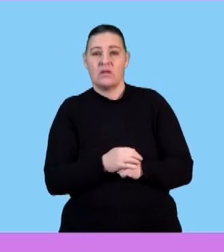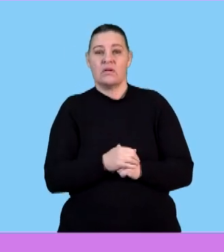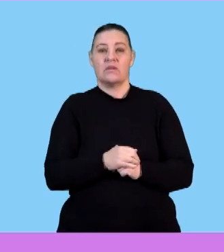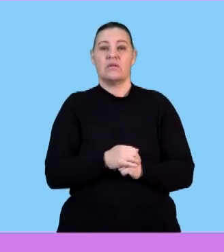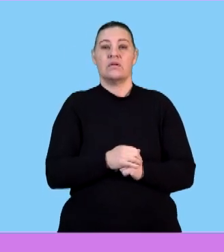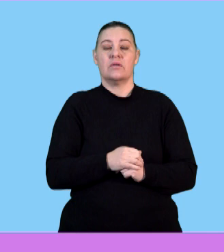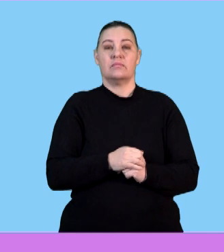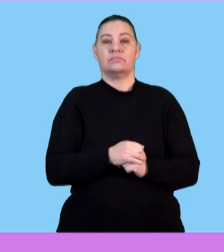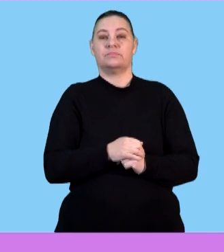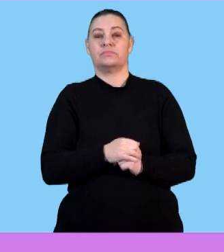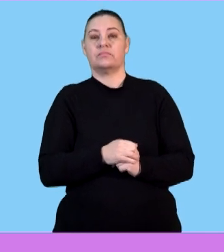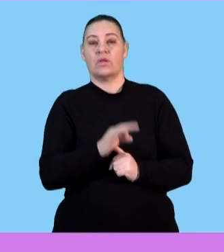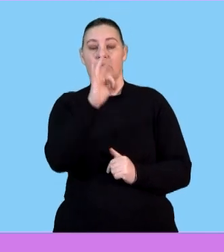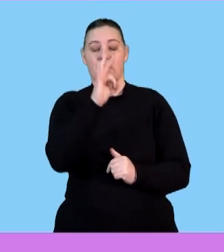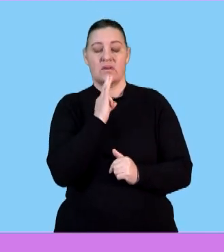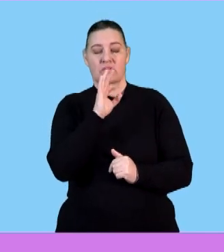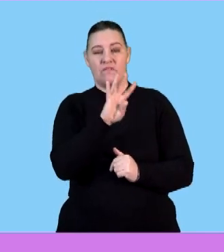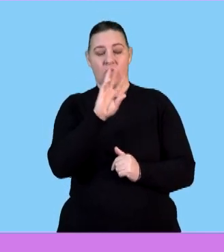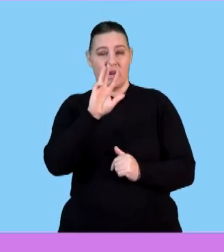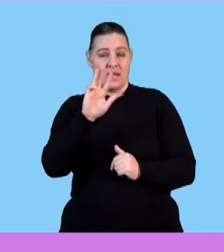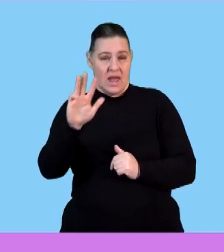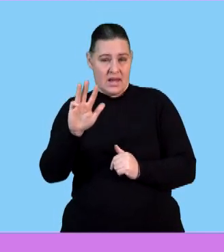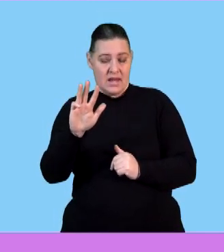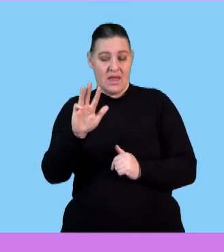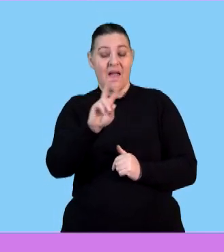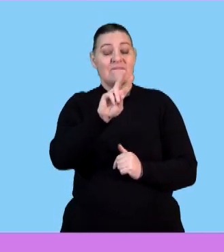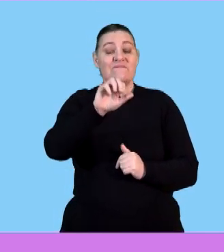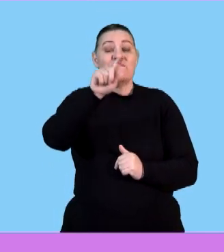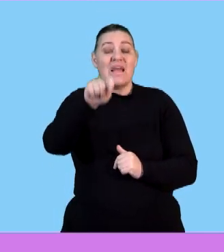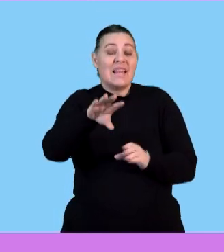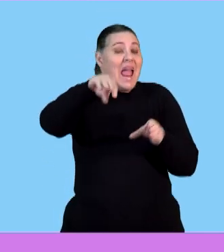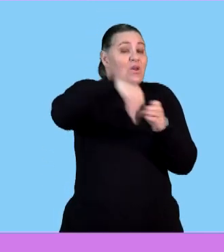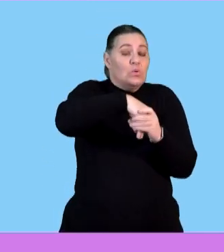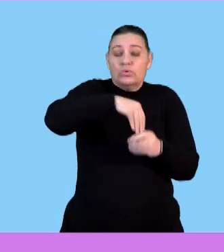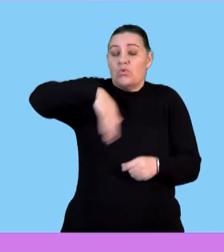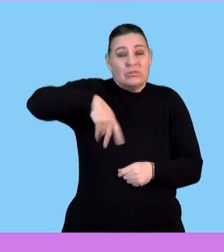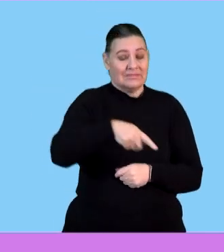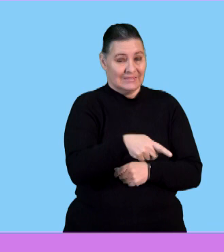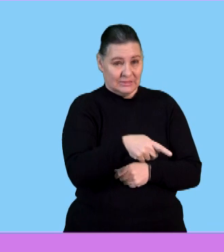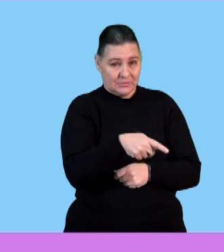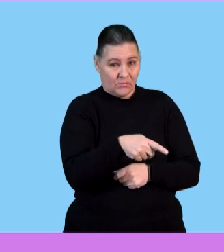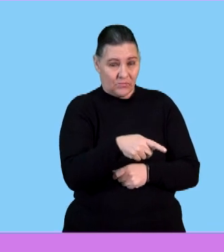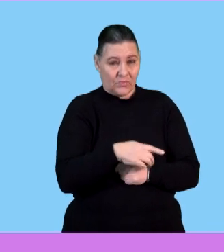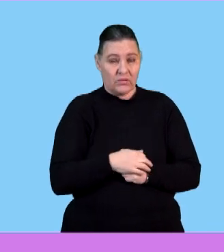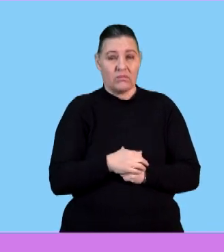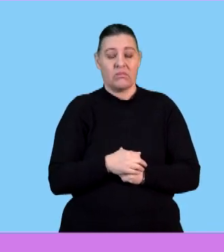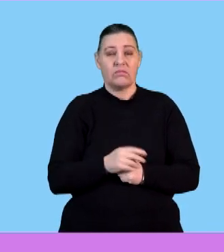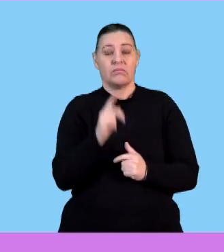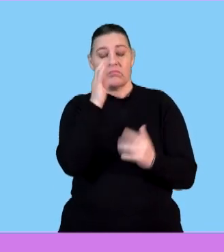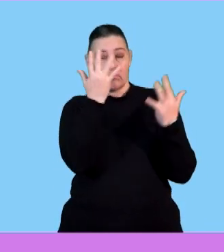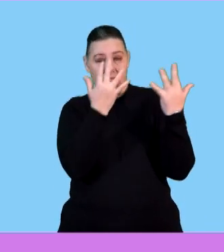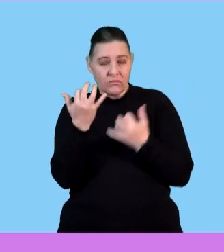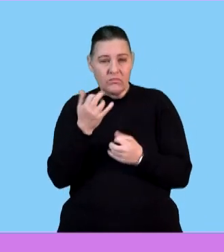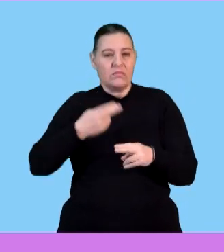3,499 Rand, excluding VAT. Right, we've got to take note of this because remember the two ways. Determine the